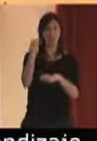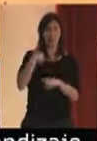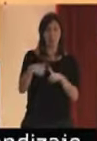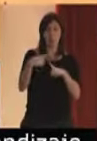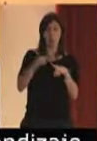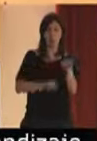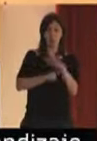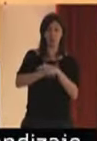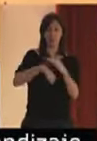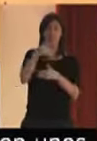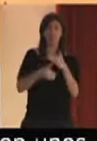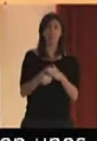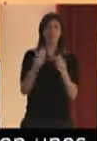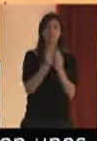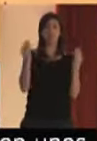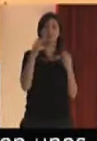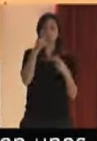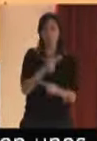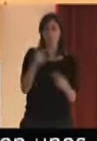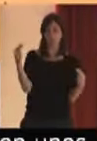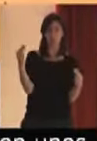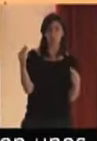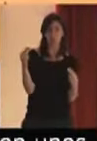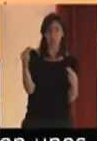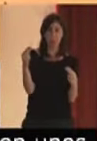objects will be in public